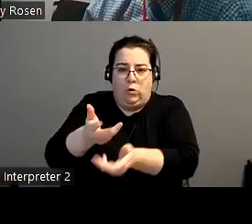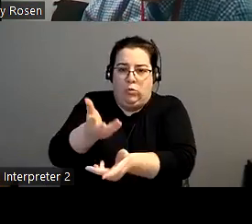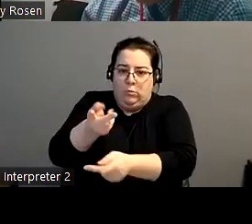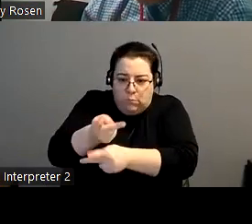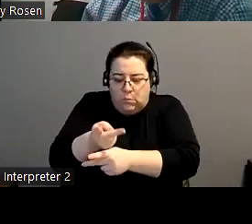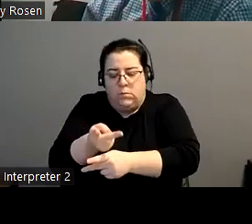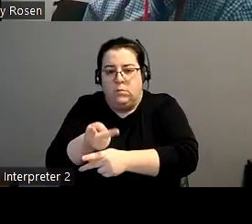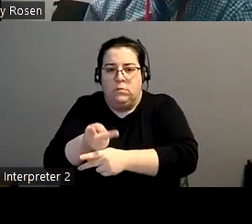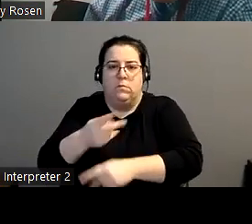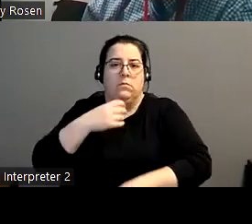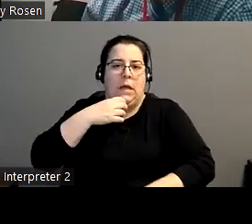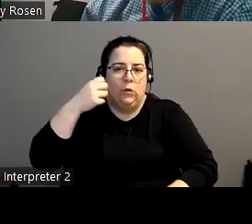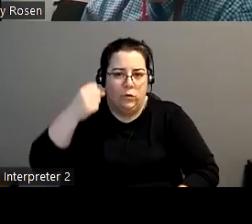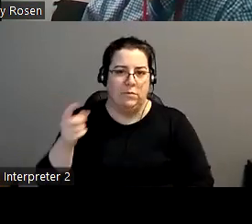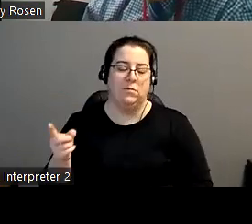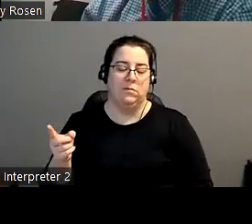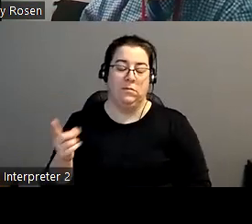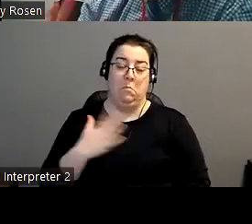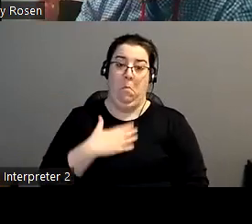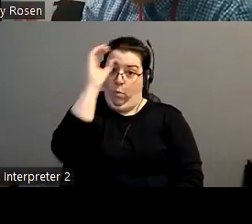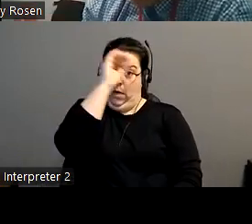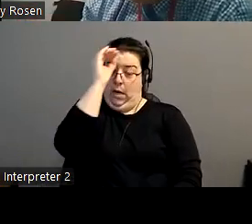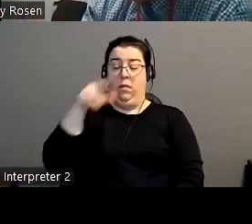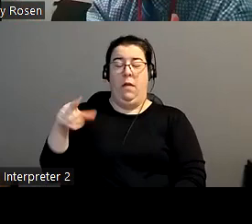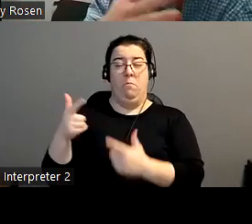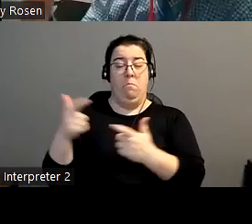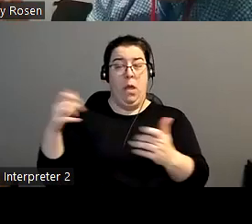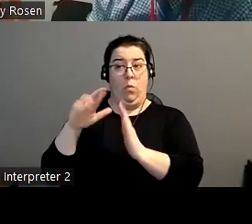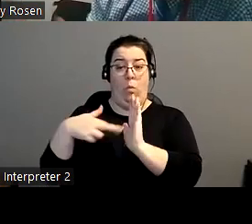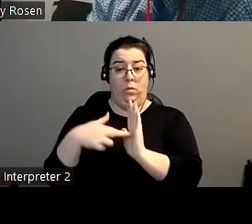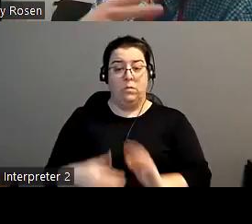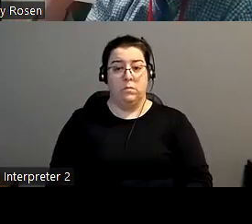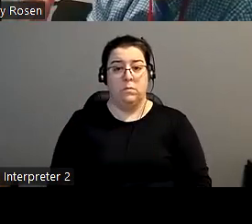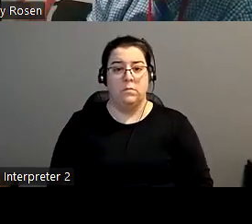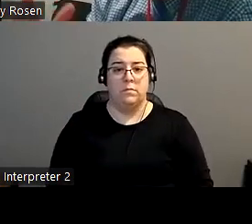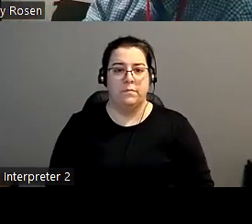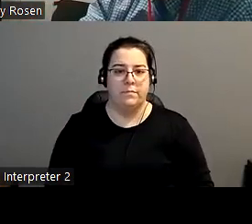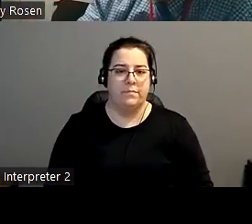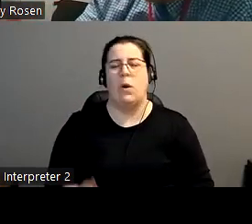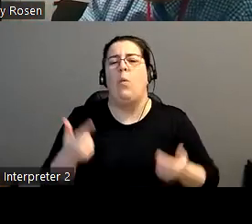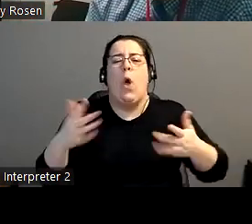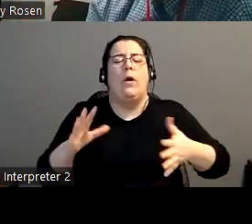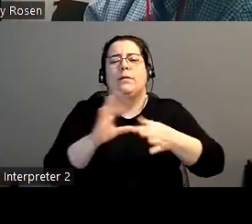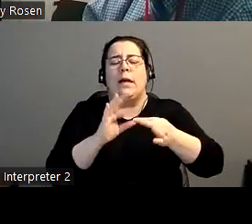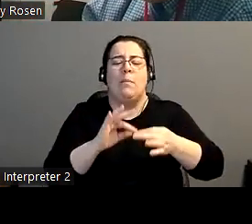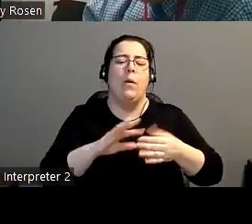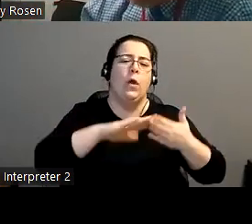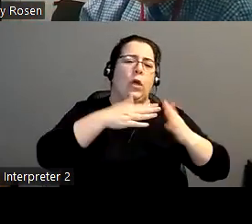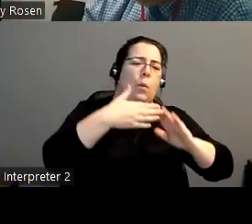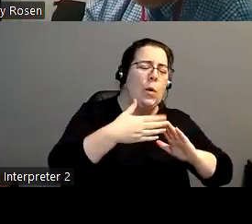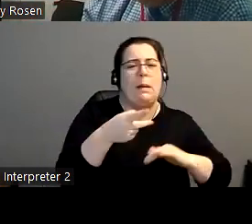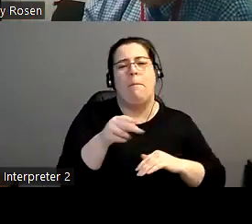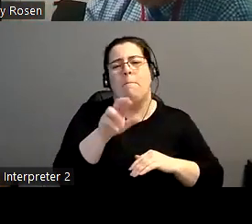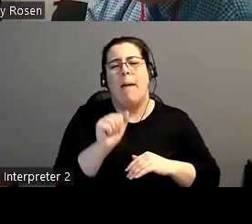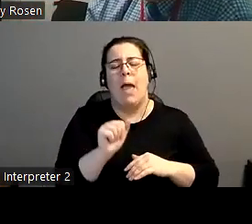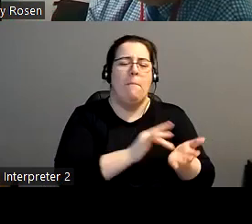opinion. And they can play a big role. And we talked a little bit about community paramedicine and other options, and those are things that are outside